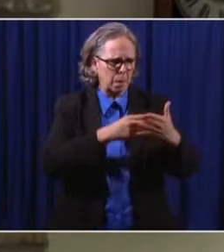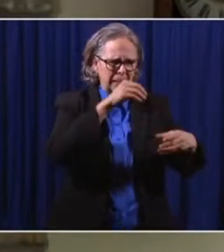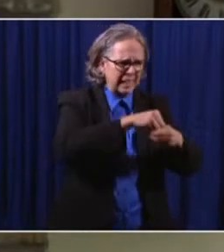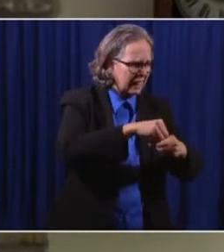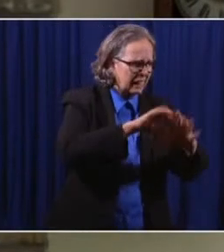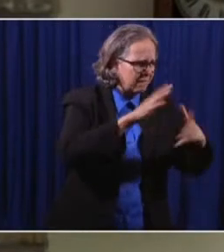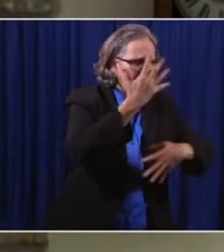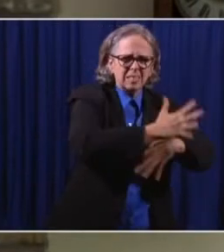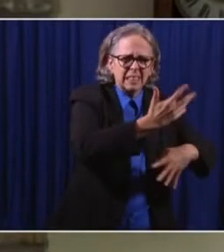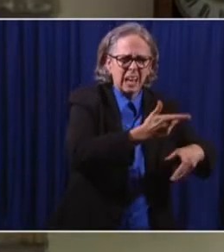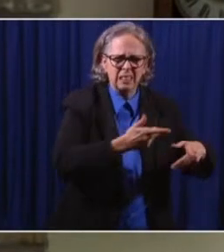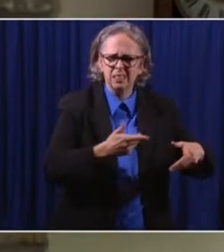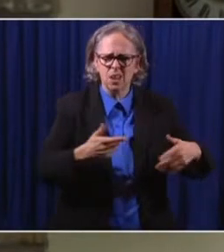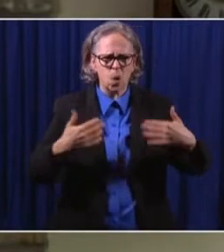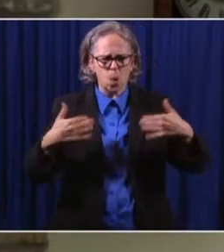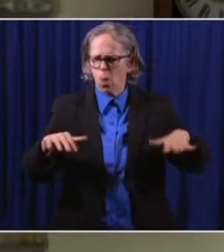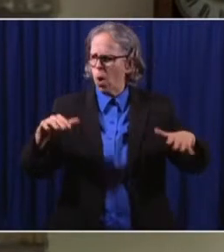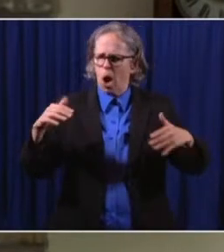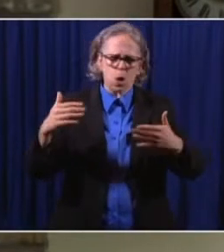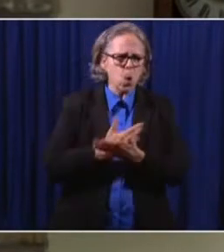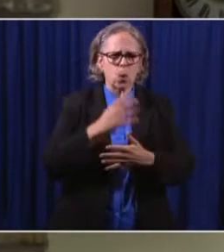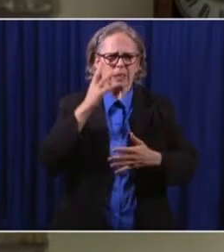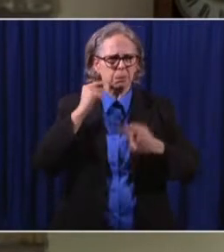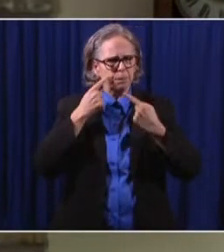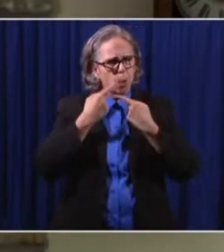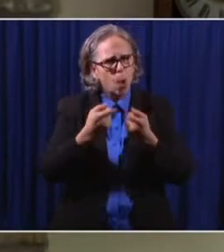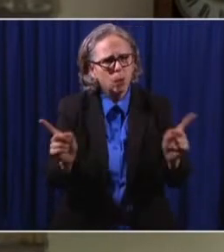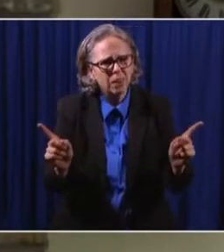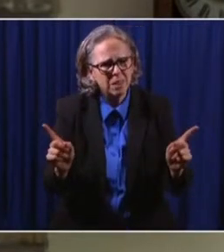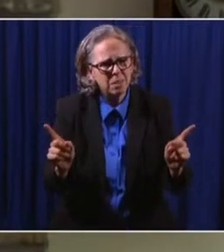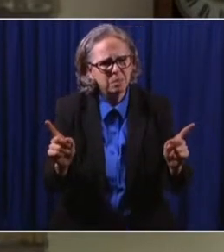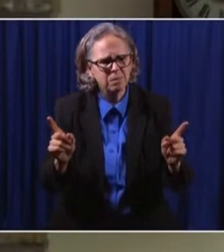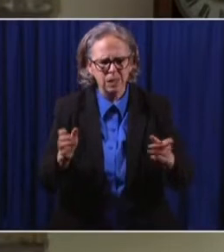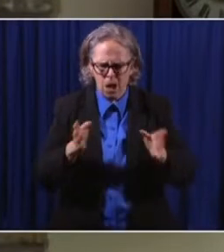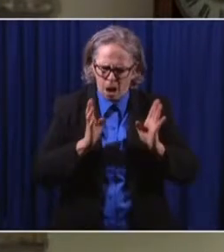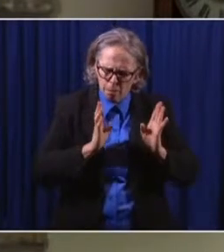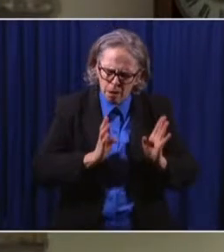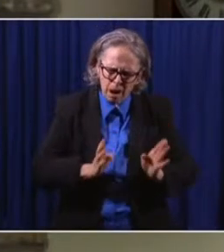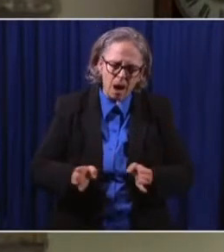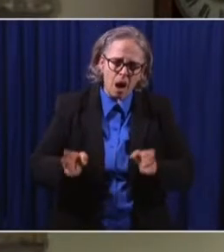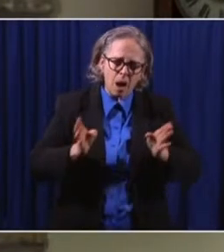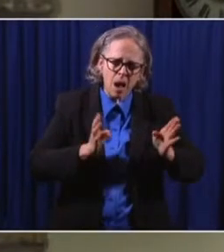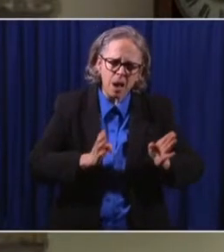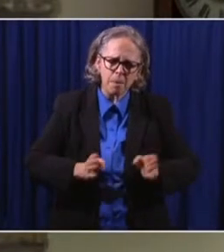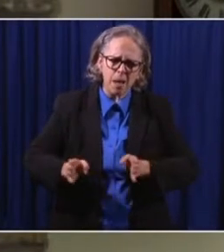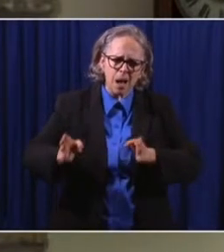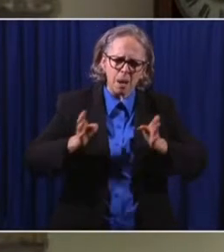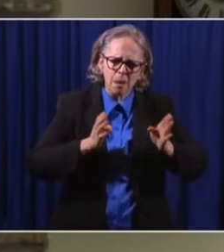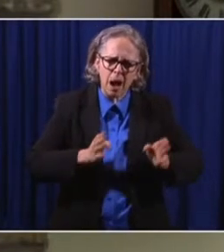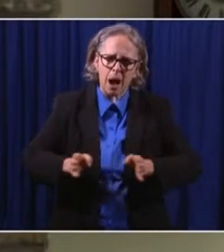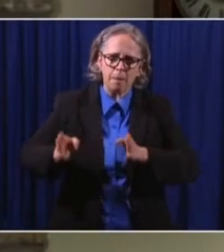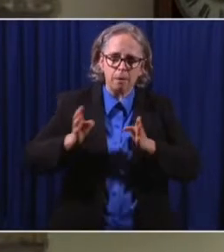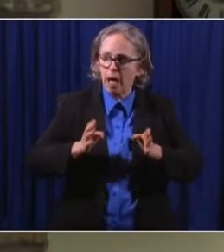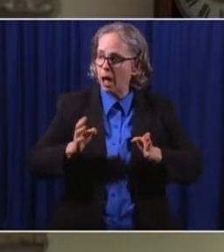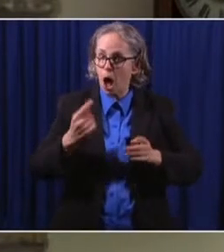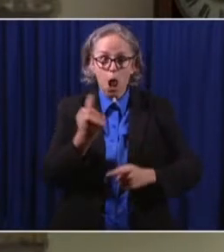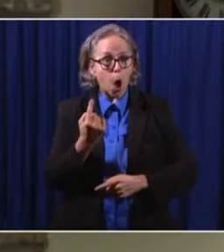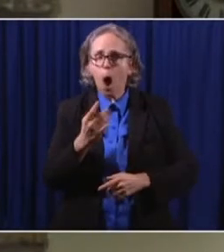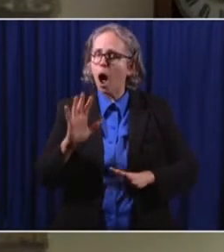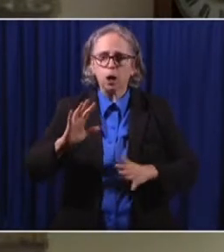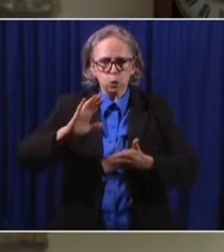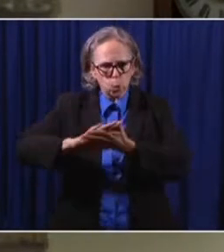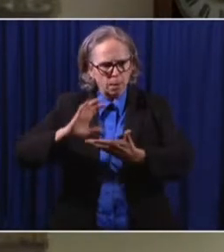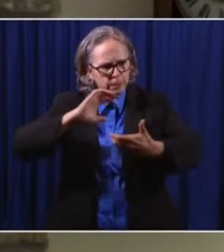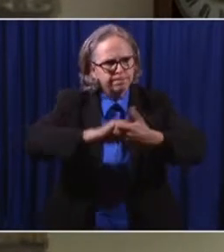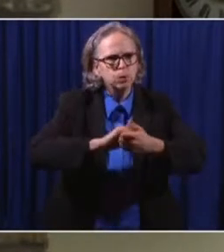it. And part of that preparation is working very closely with the local health department. Jim,